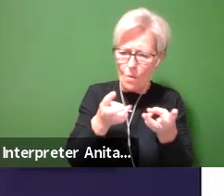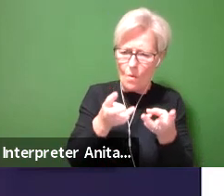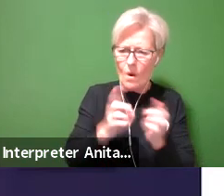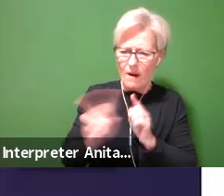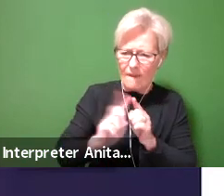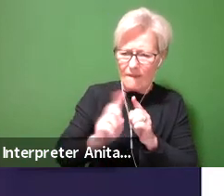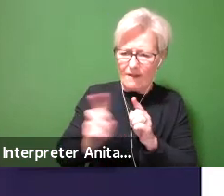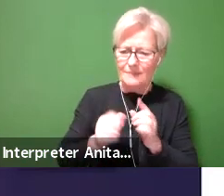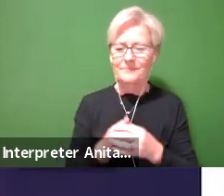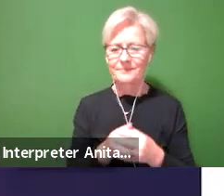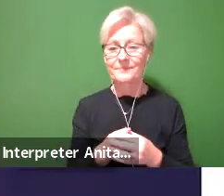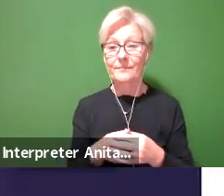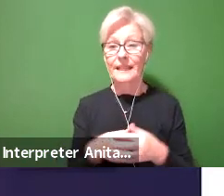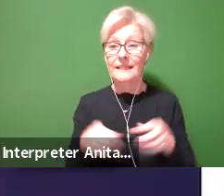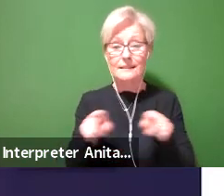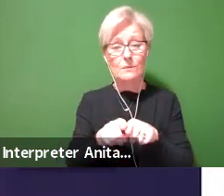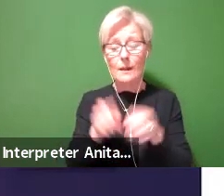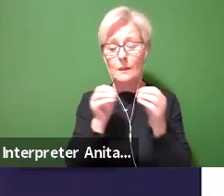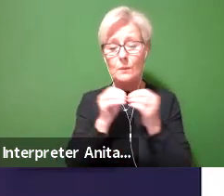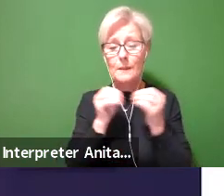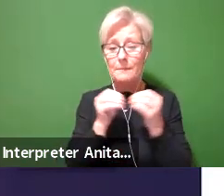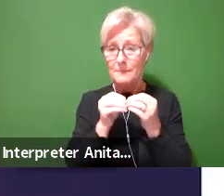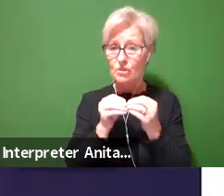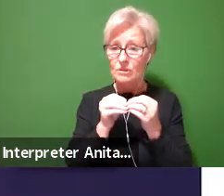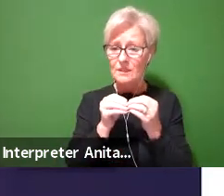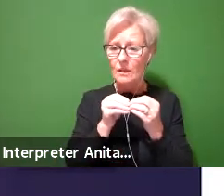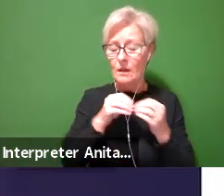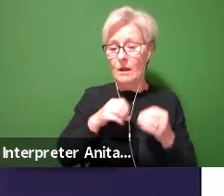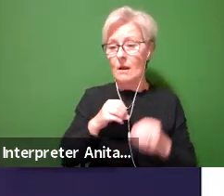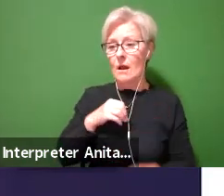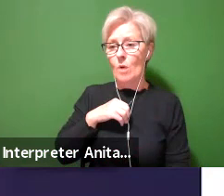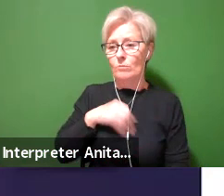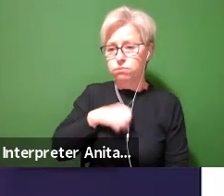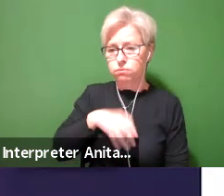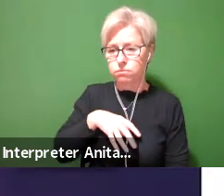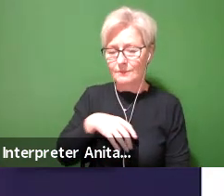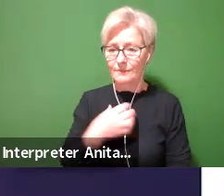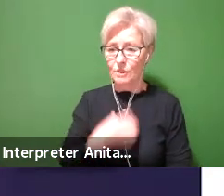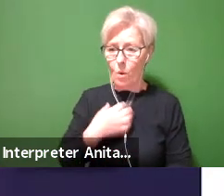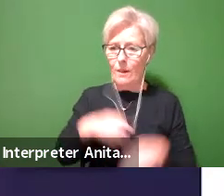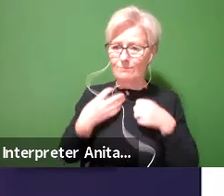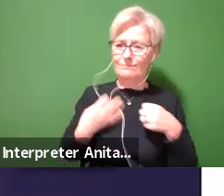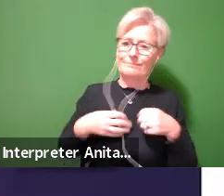We then mentioned urinary incontinence. And again, 1 in 3. This may have been something that you've had